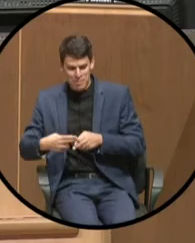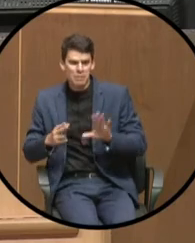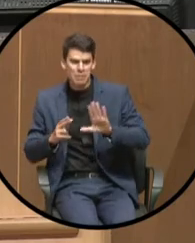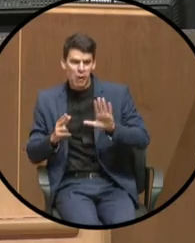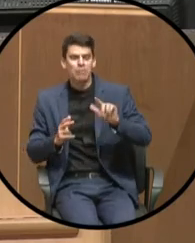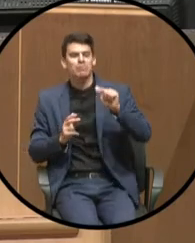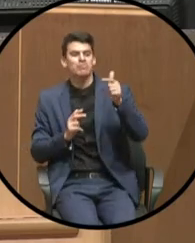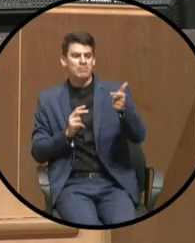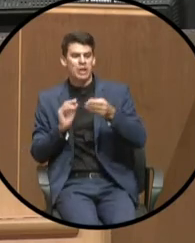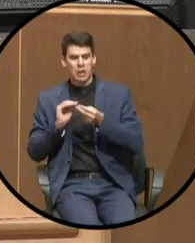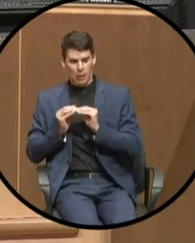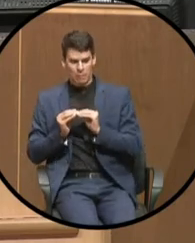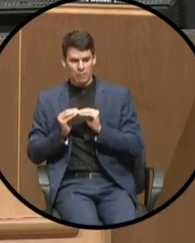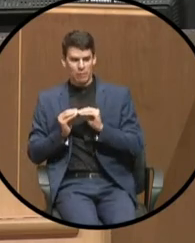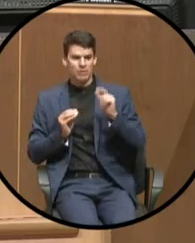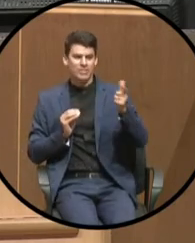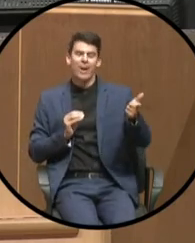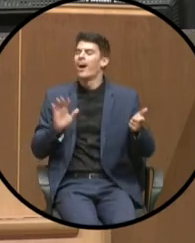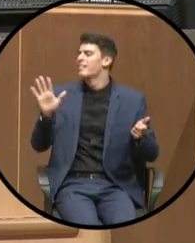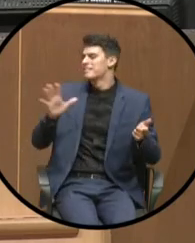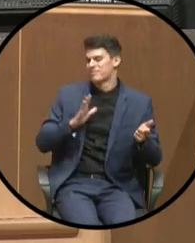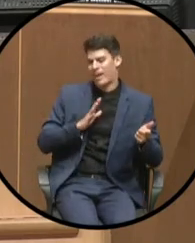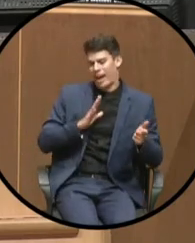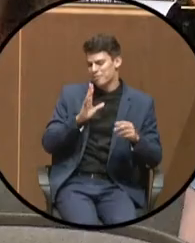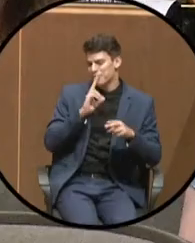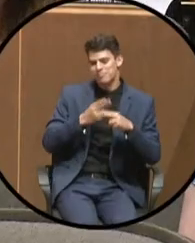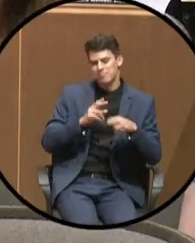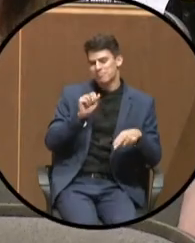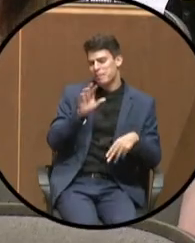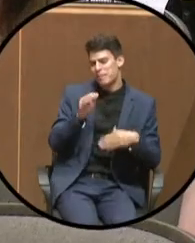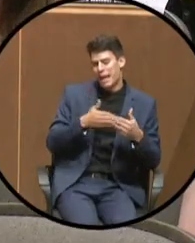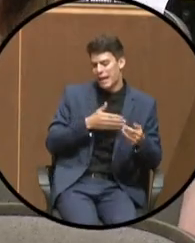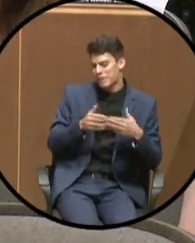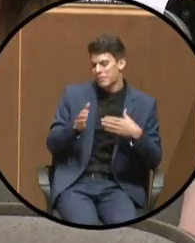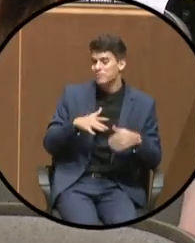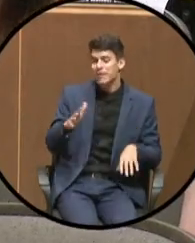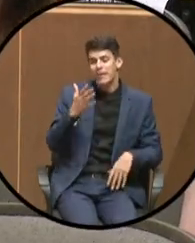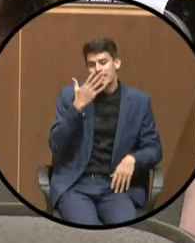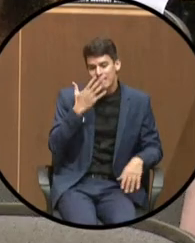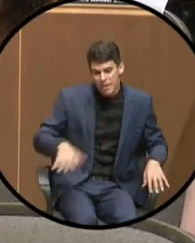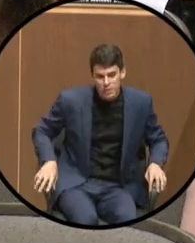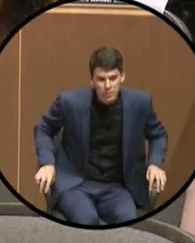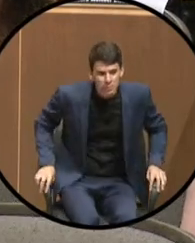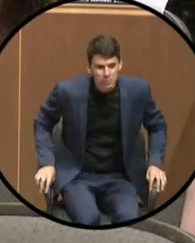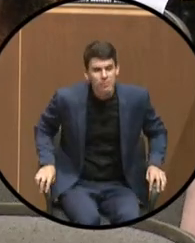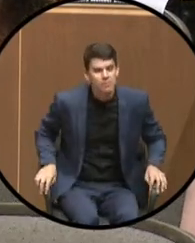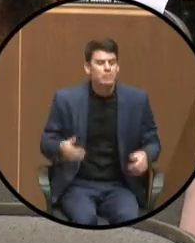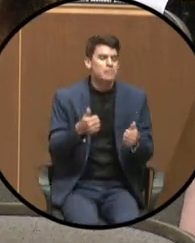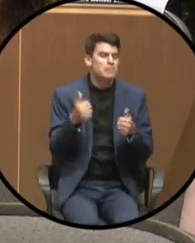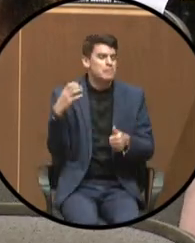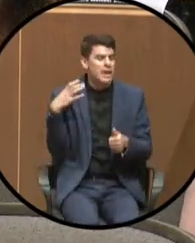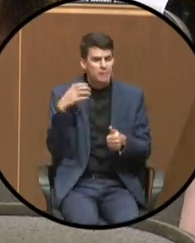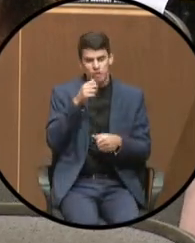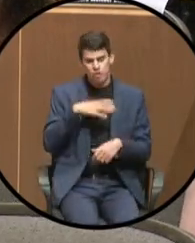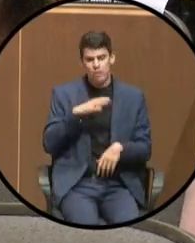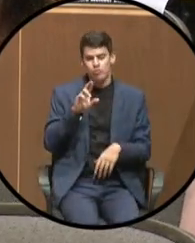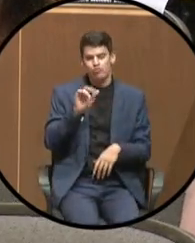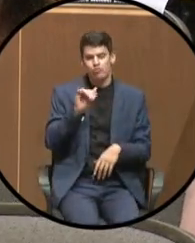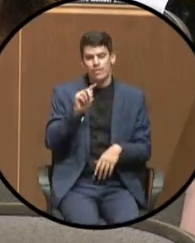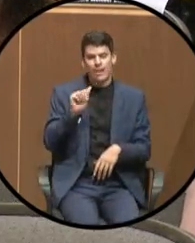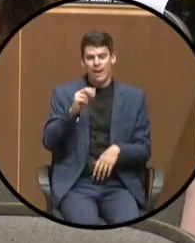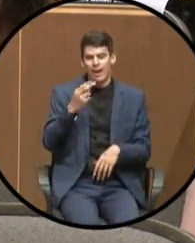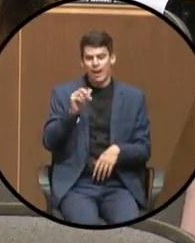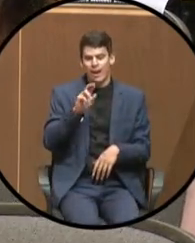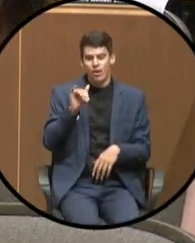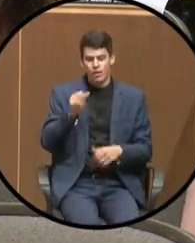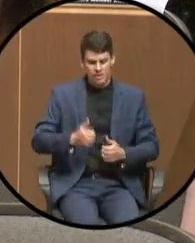That's fine, I was gonna give my name. Okay. So that's okay. Thank you, Madam Chair. My name is Rita Harris. I